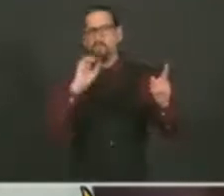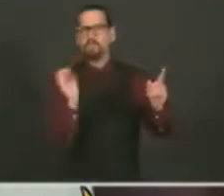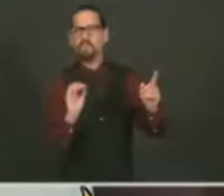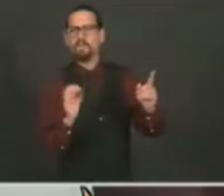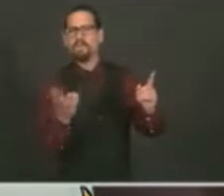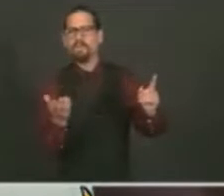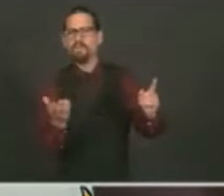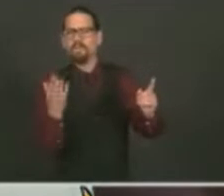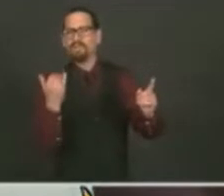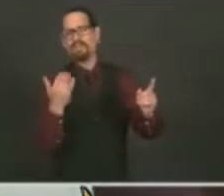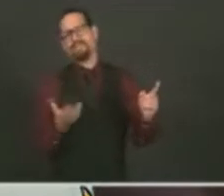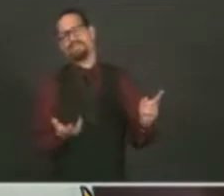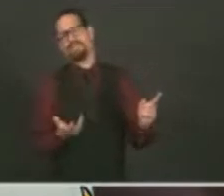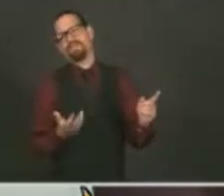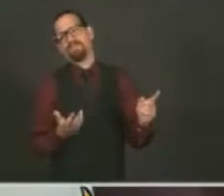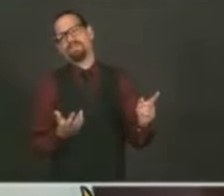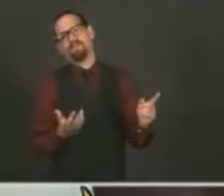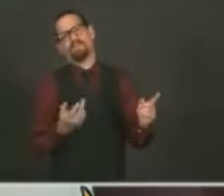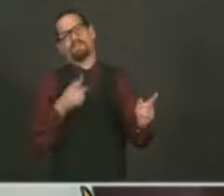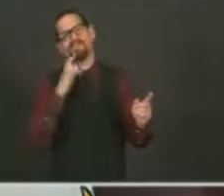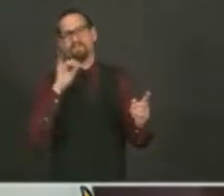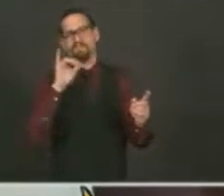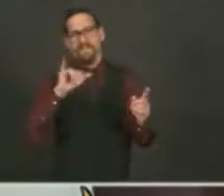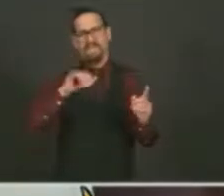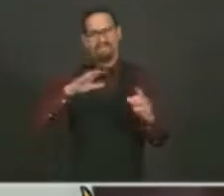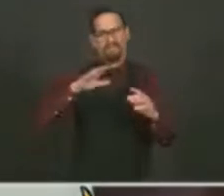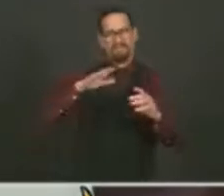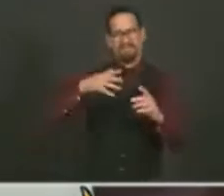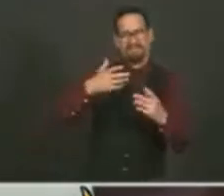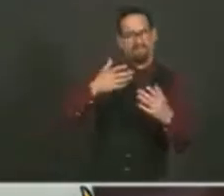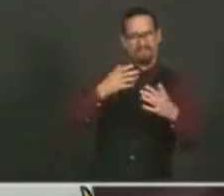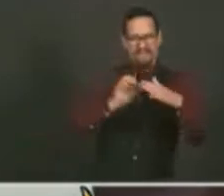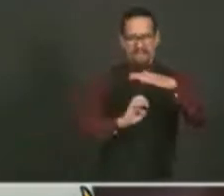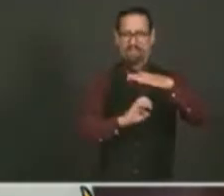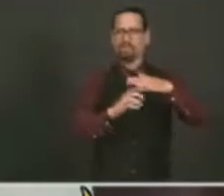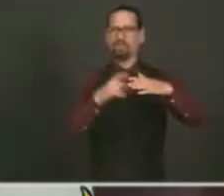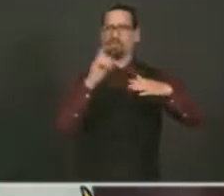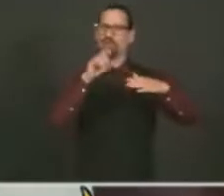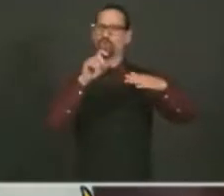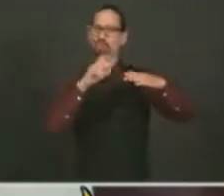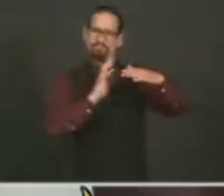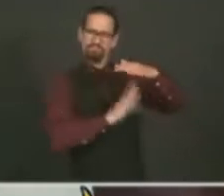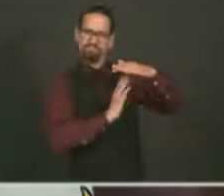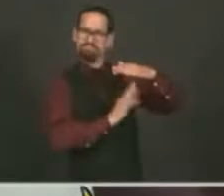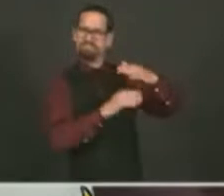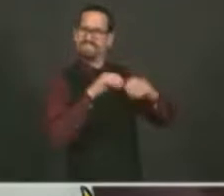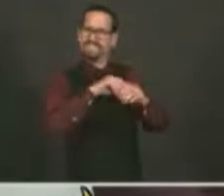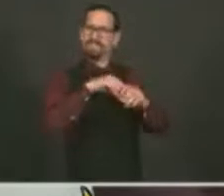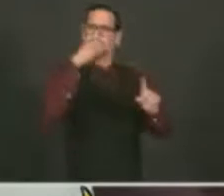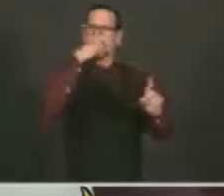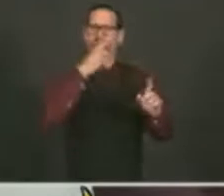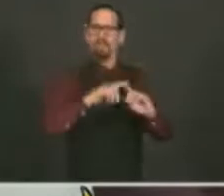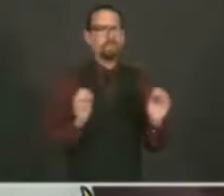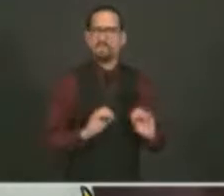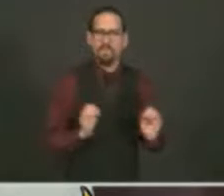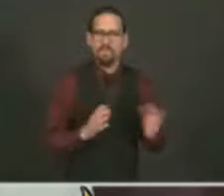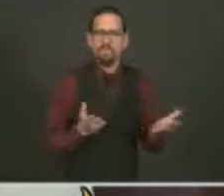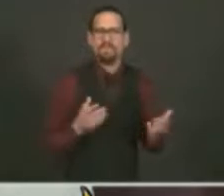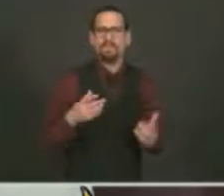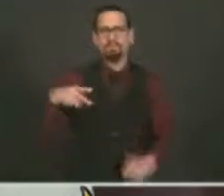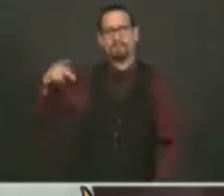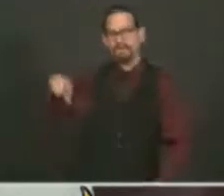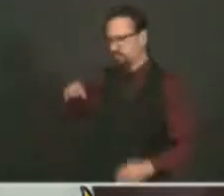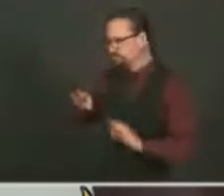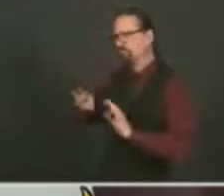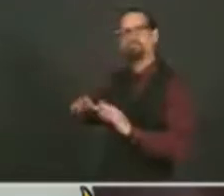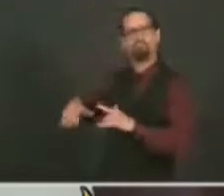They're going to school actually everywhere else in elementary school, but not in Pawtucket. So I'm devastated for those